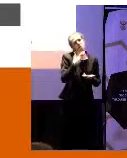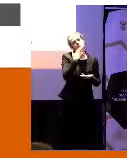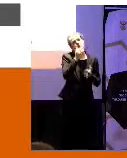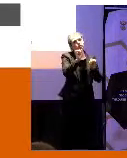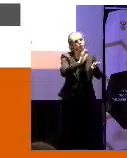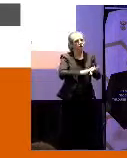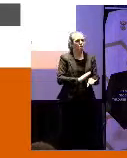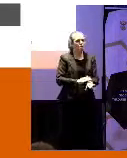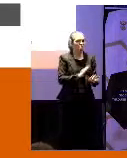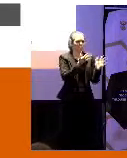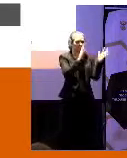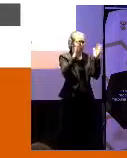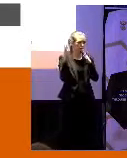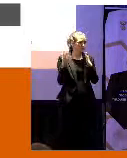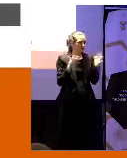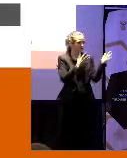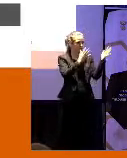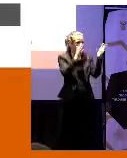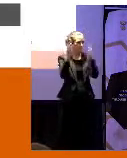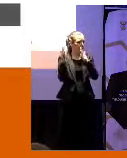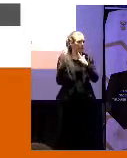time.